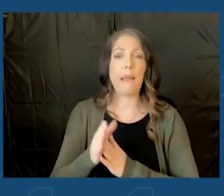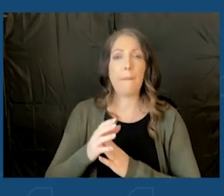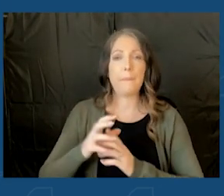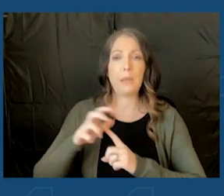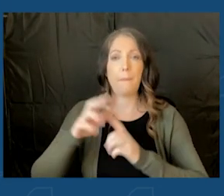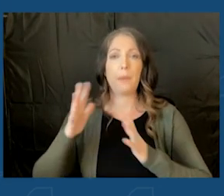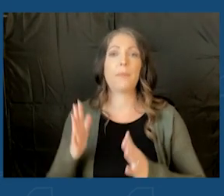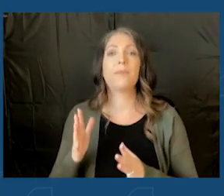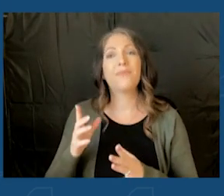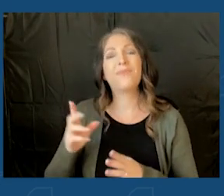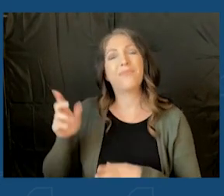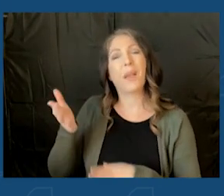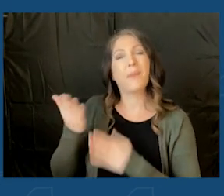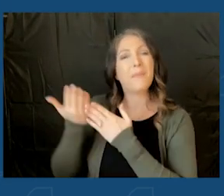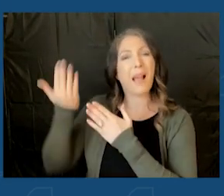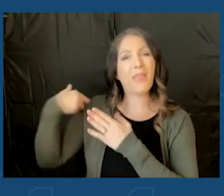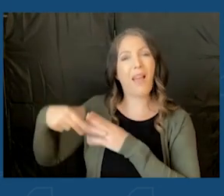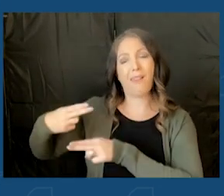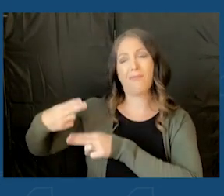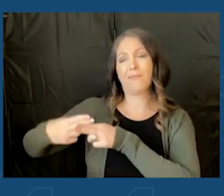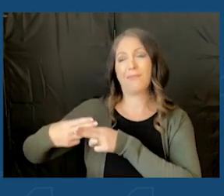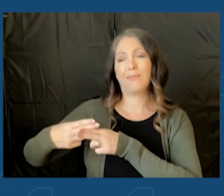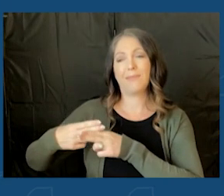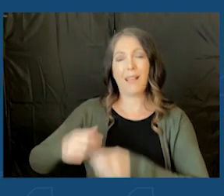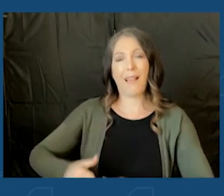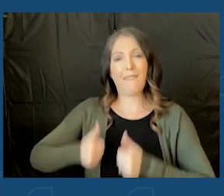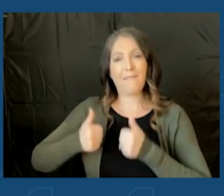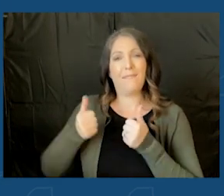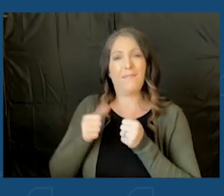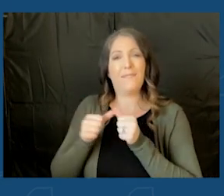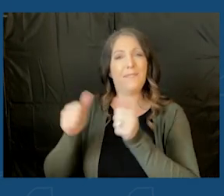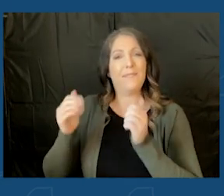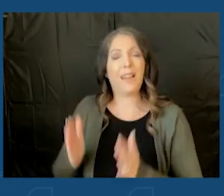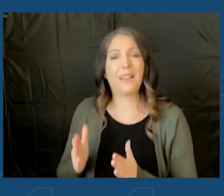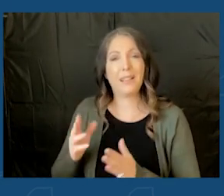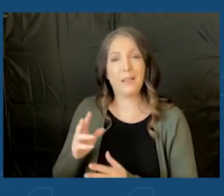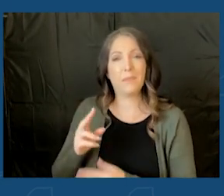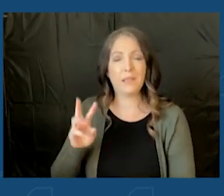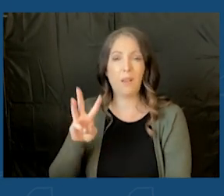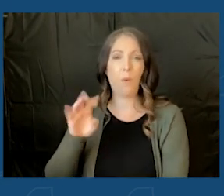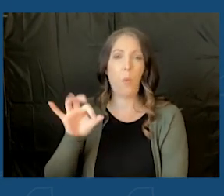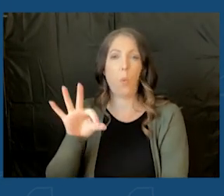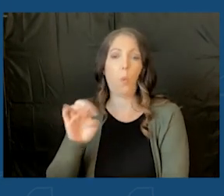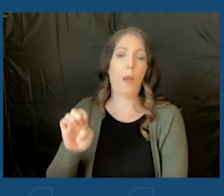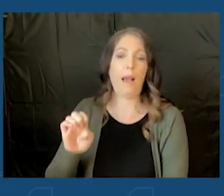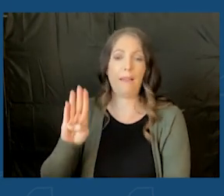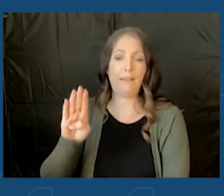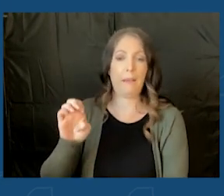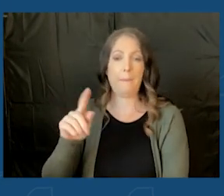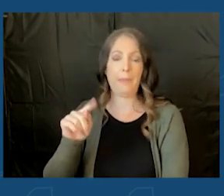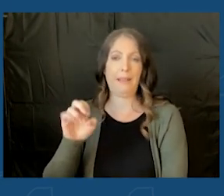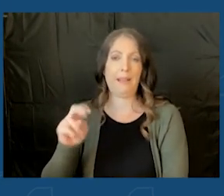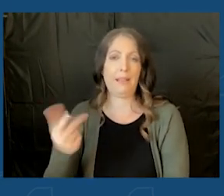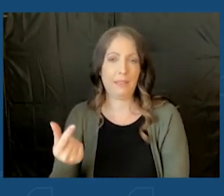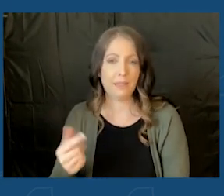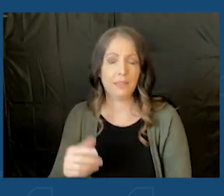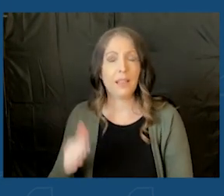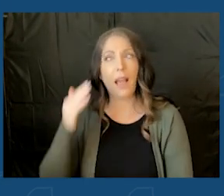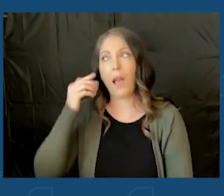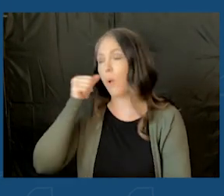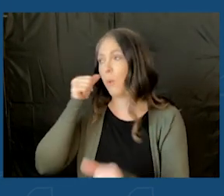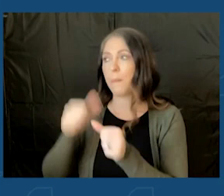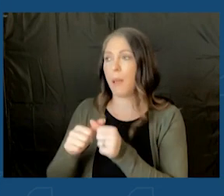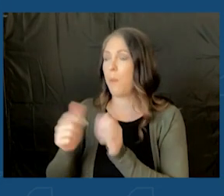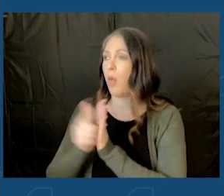beatings. And the laws were so stacked against the women in those situations. And I remember my mother, who